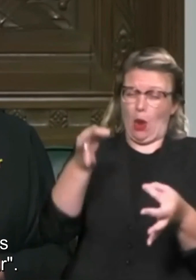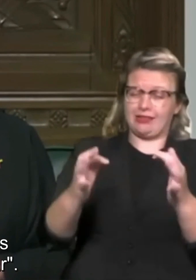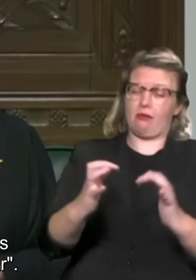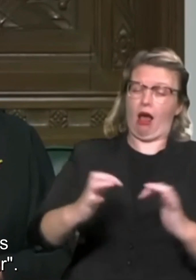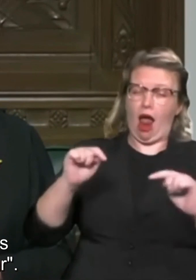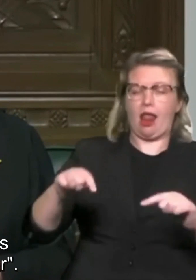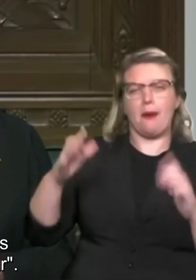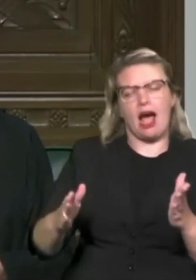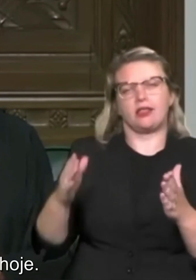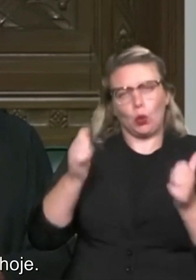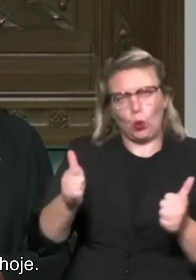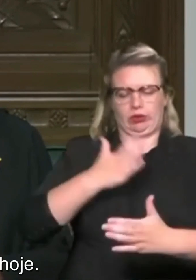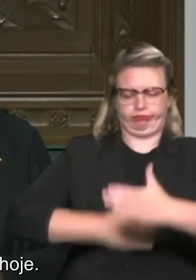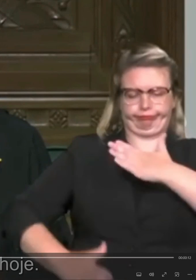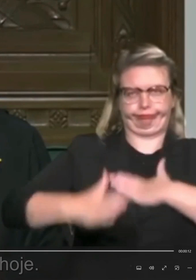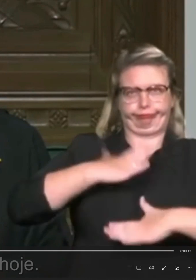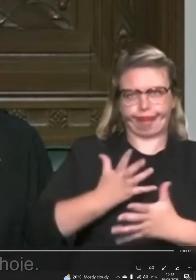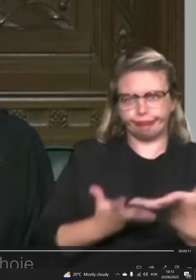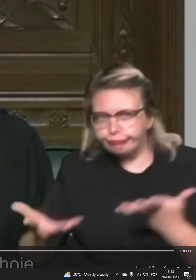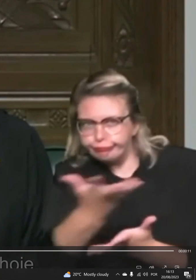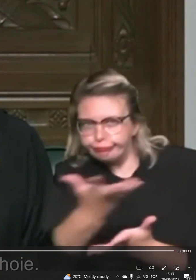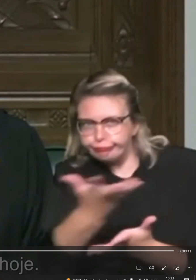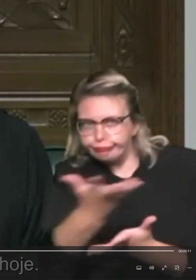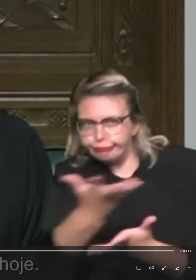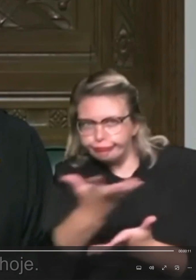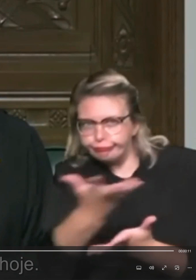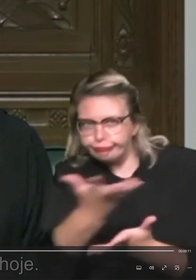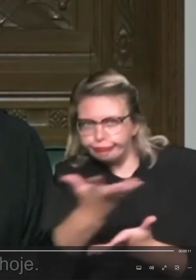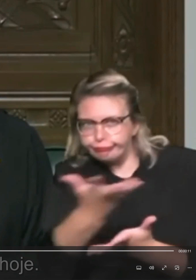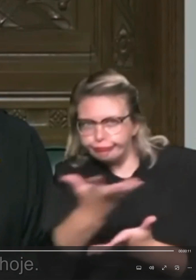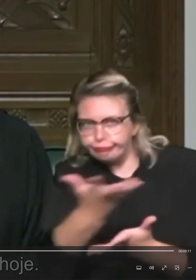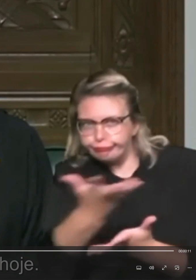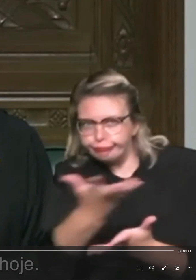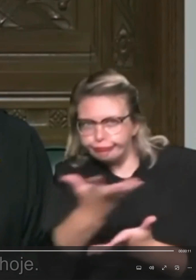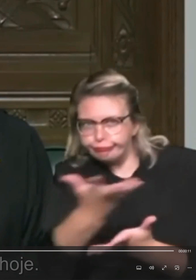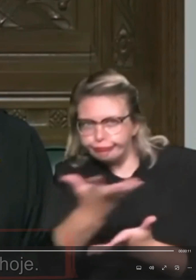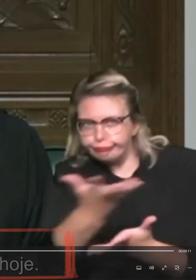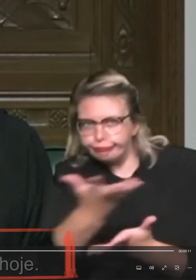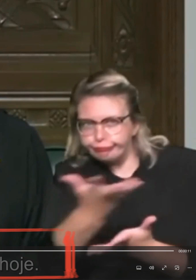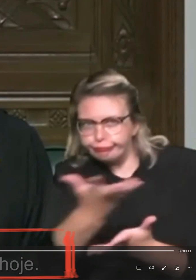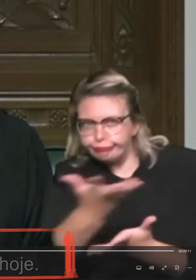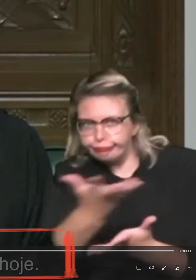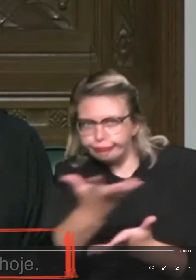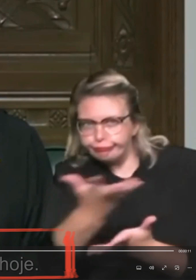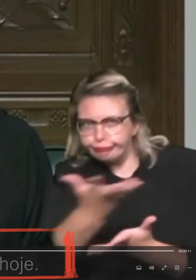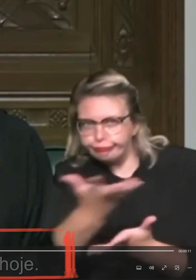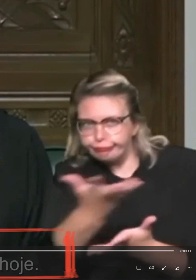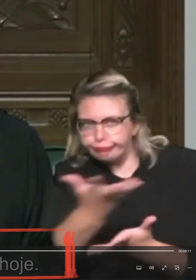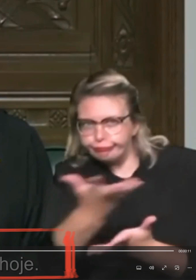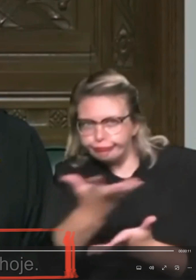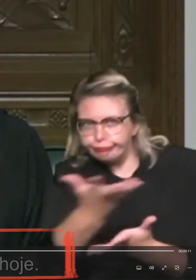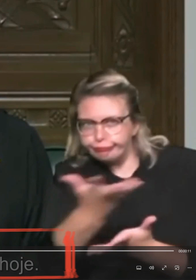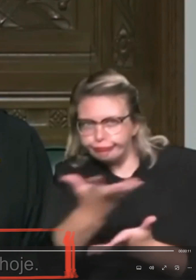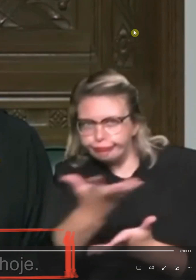of the parliamentary debate. I expect to see that reflected. Anyway, you get the idea. So how do we actually add